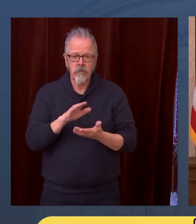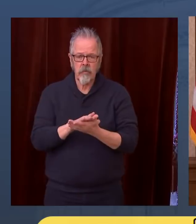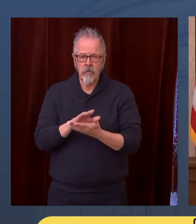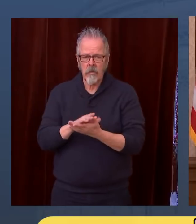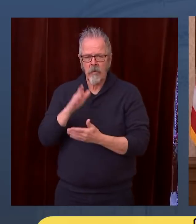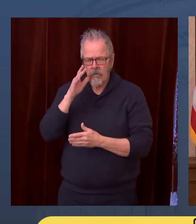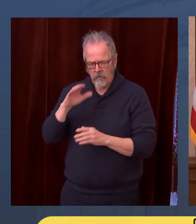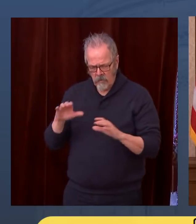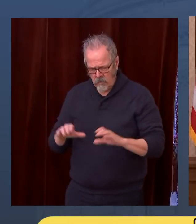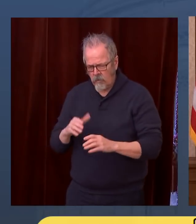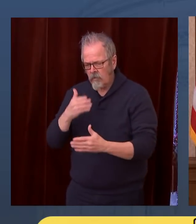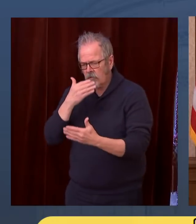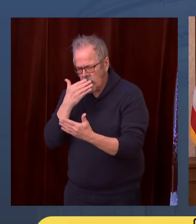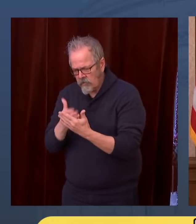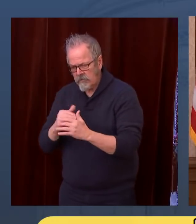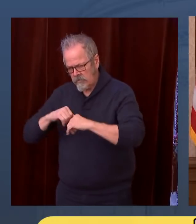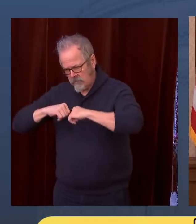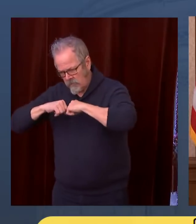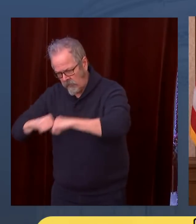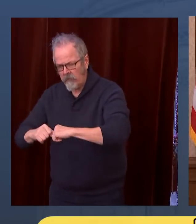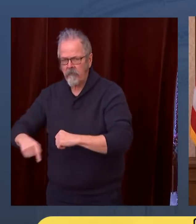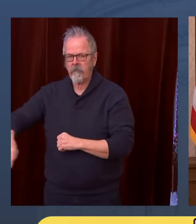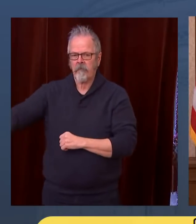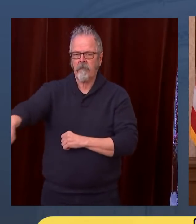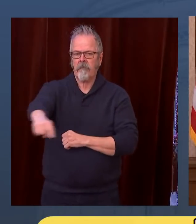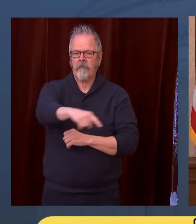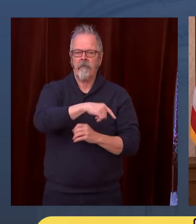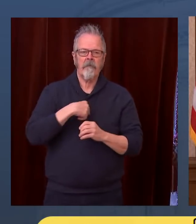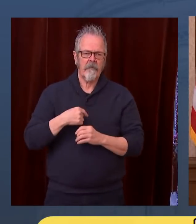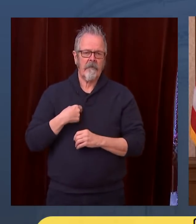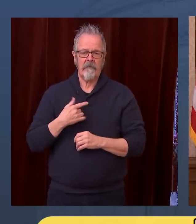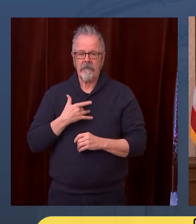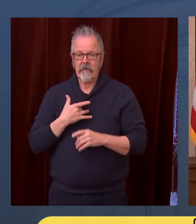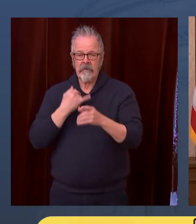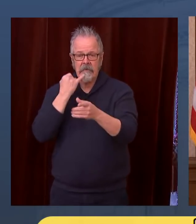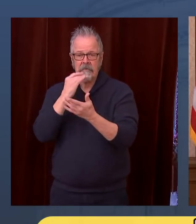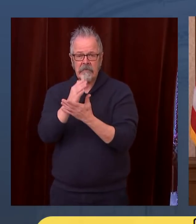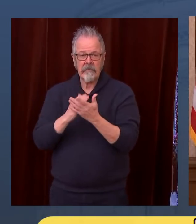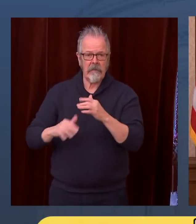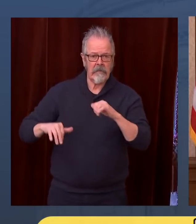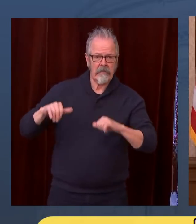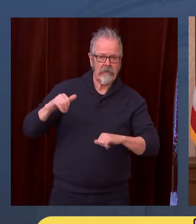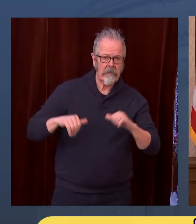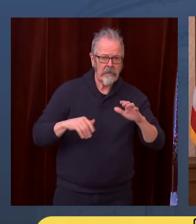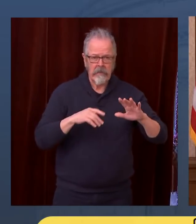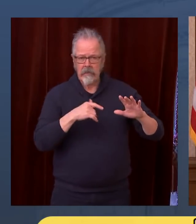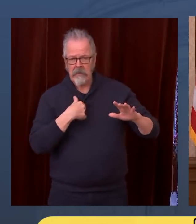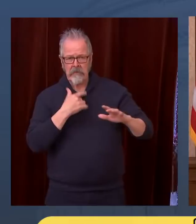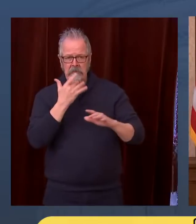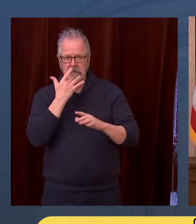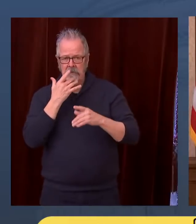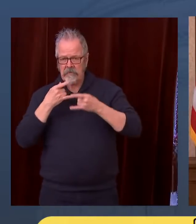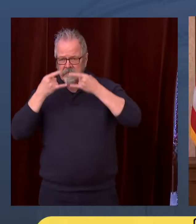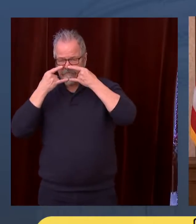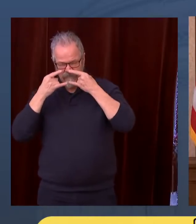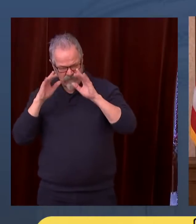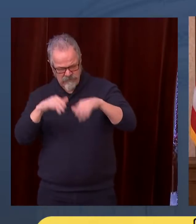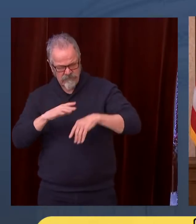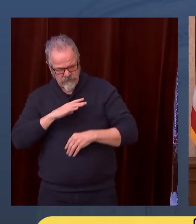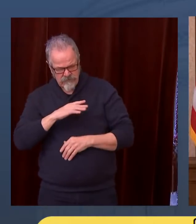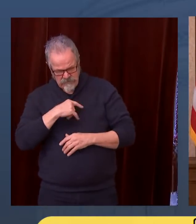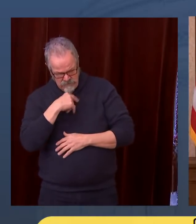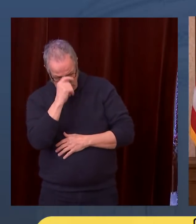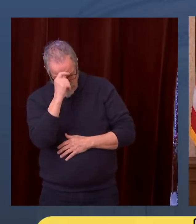students who wants to wear a mask. Maybe some of the folks in their class does not. We're not going to allow them to be